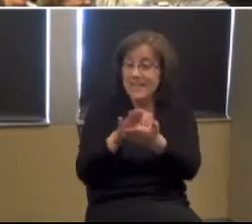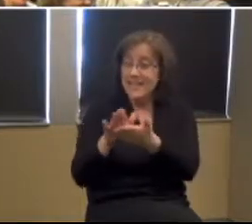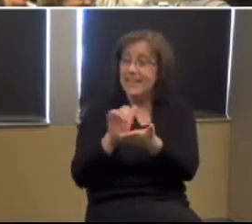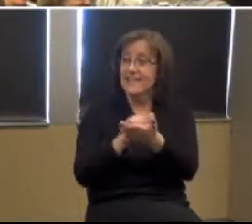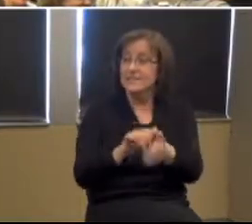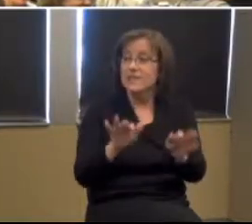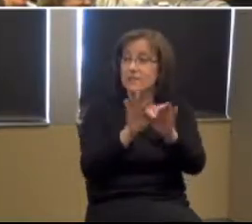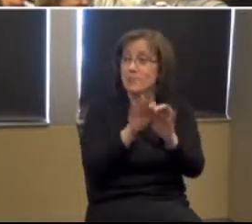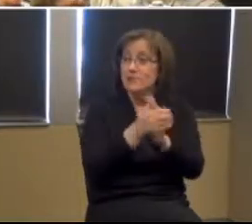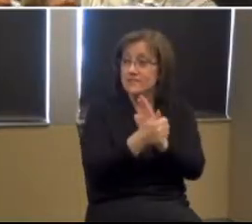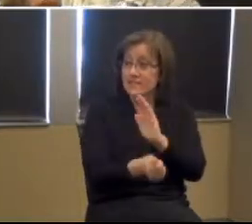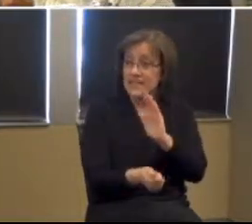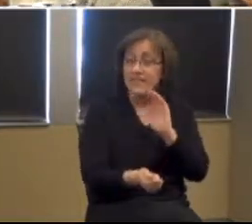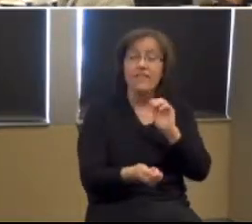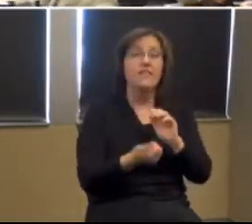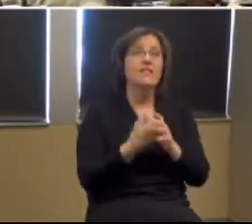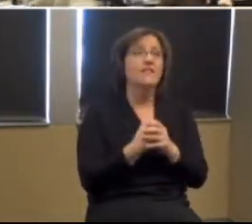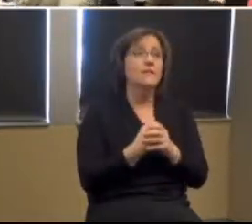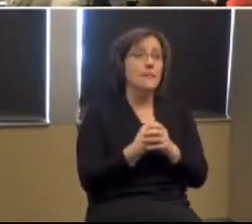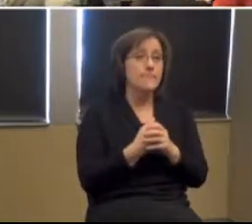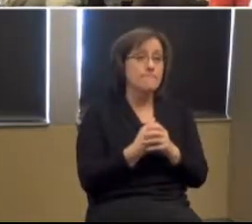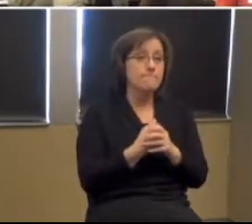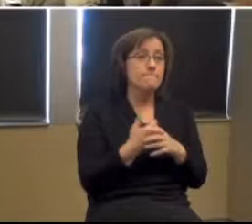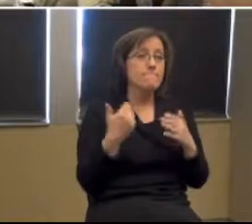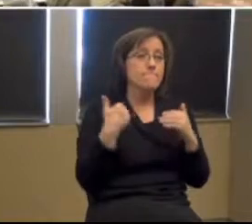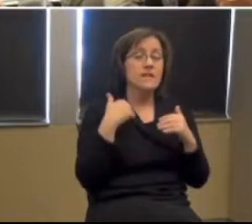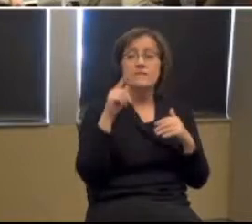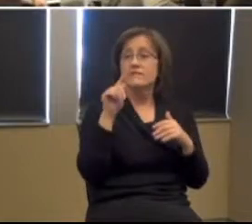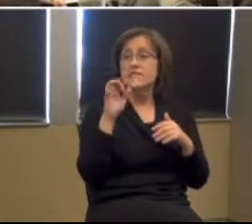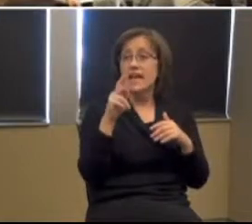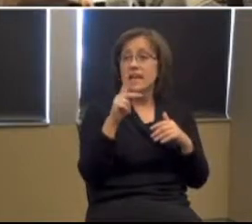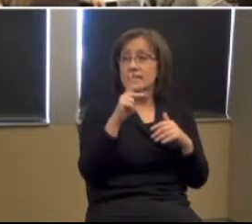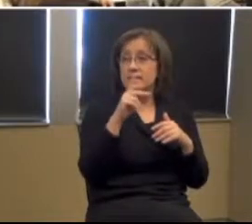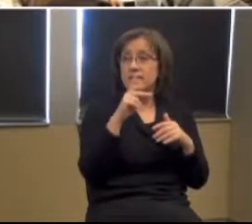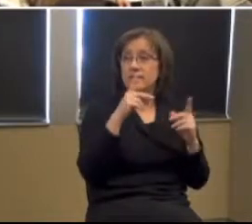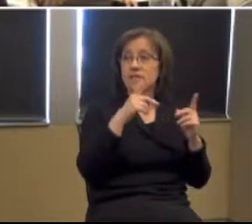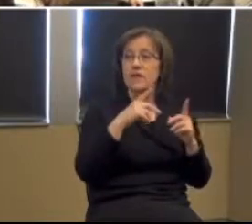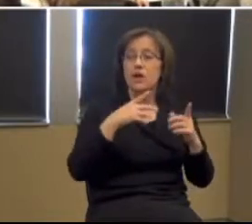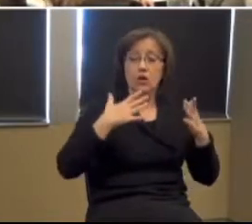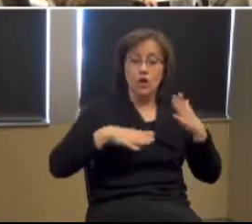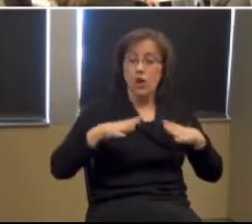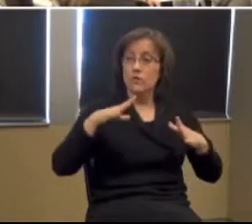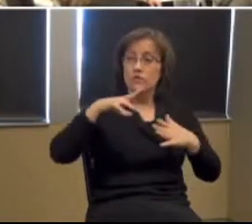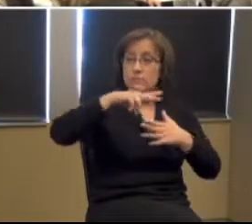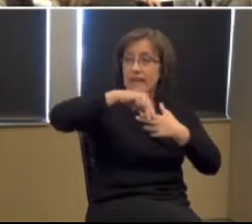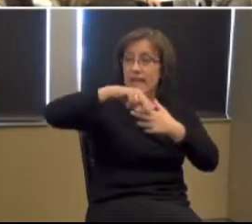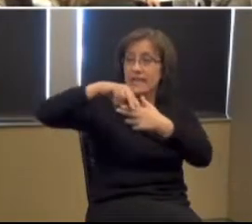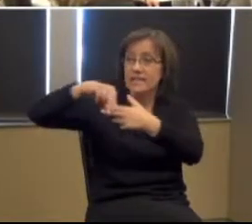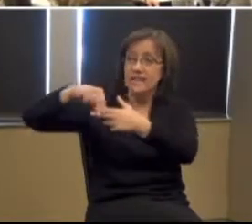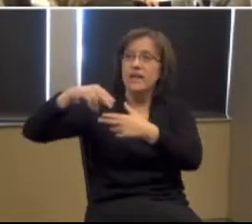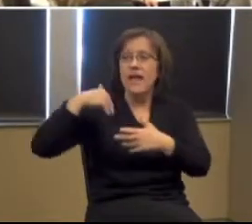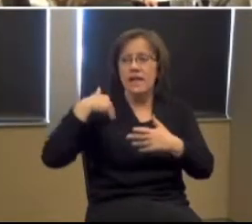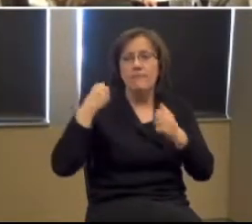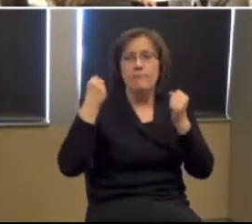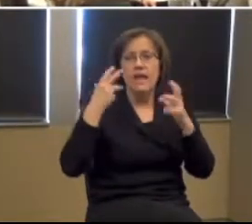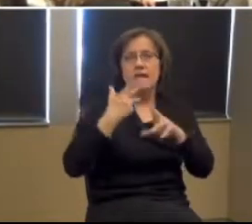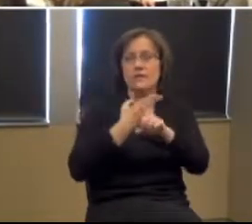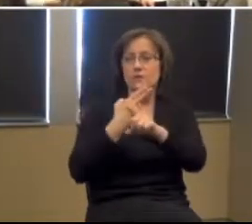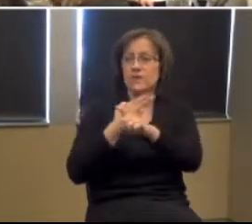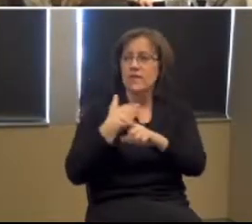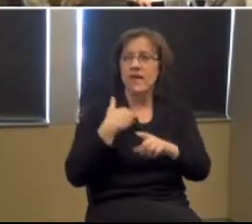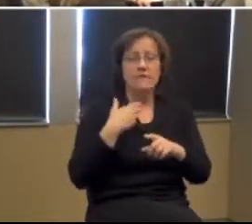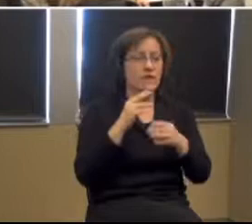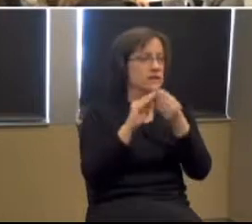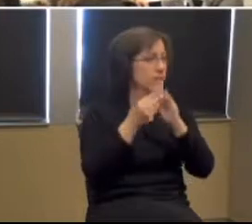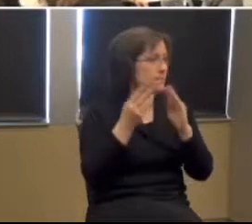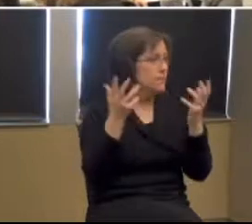one of those. I have a task up front. I mean, clothespins have so many different uses, but I have a number match task that's up on one of the